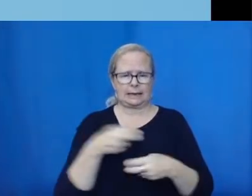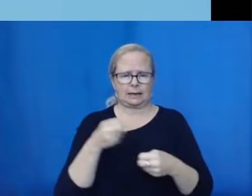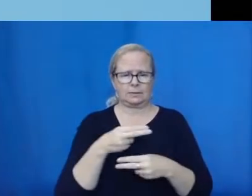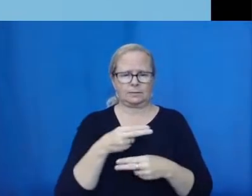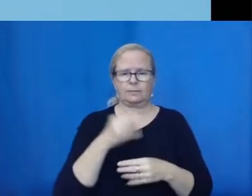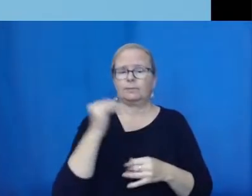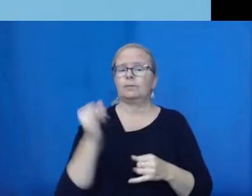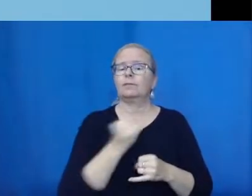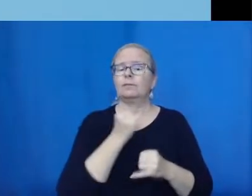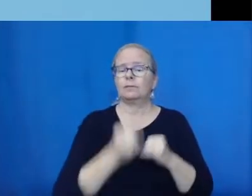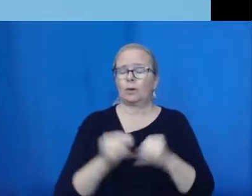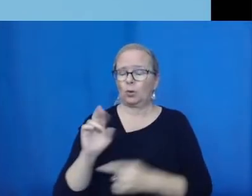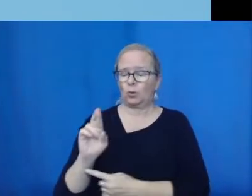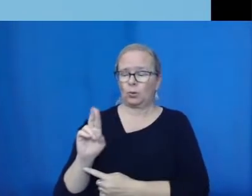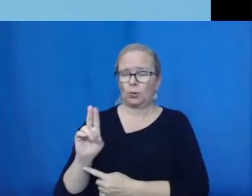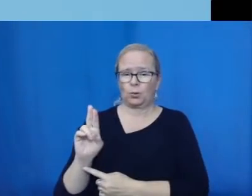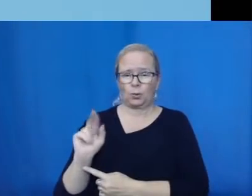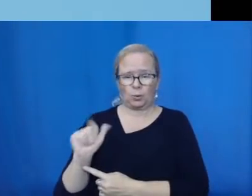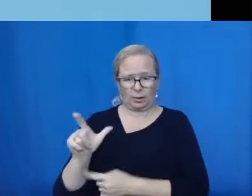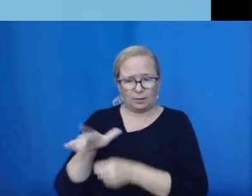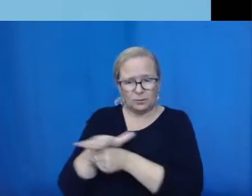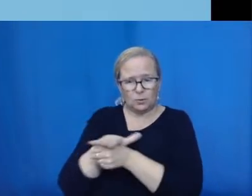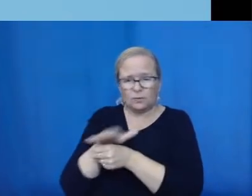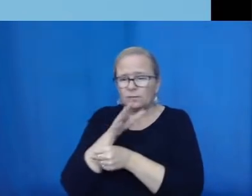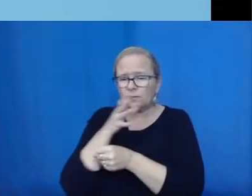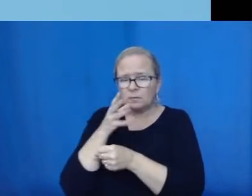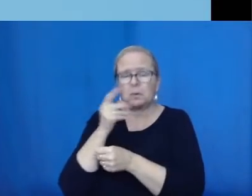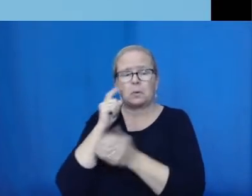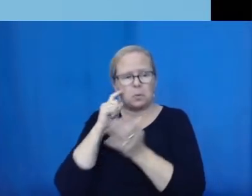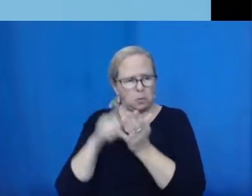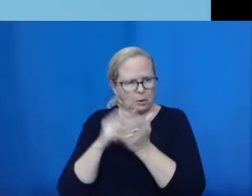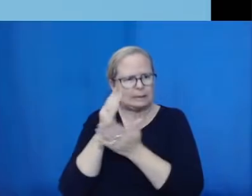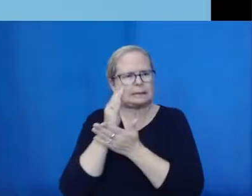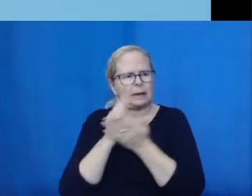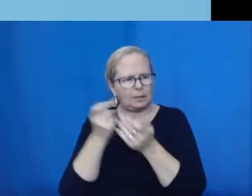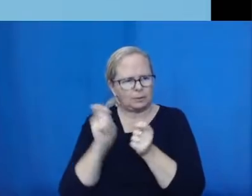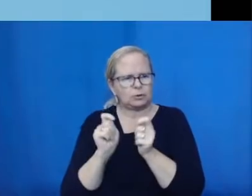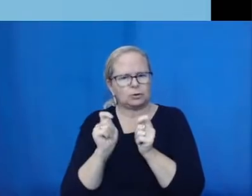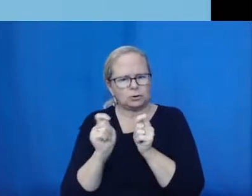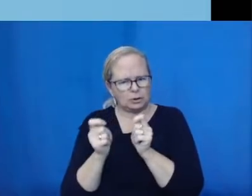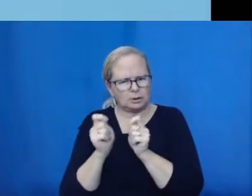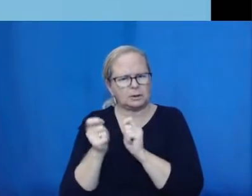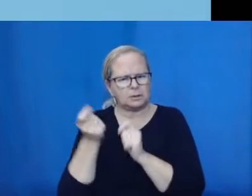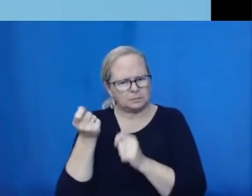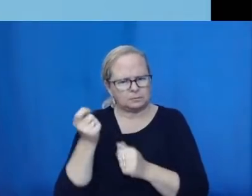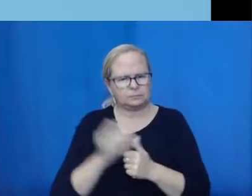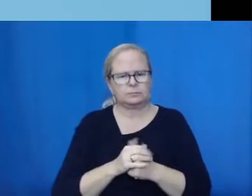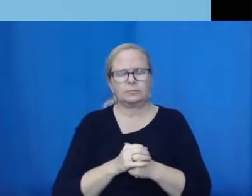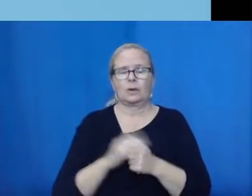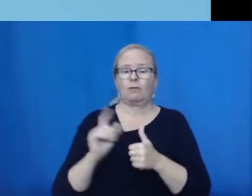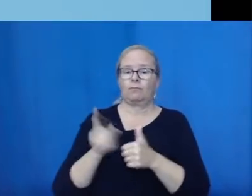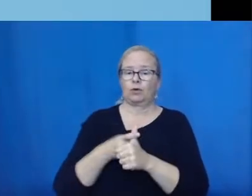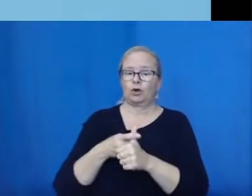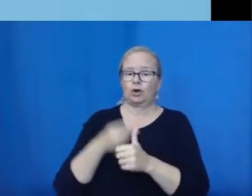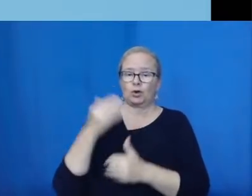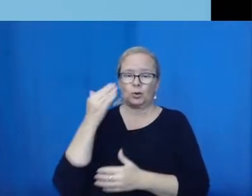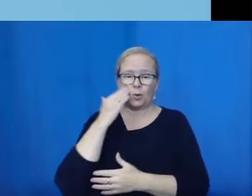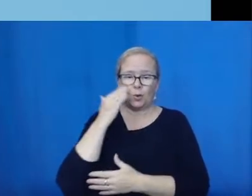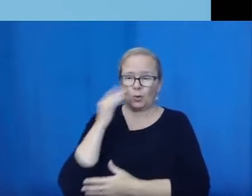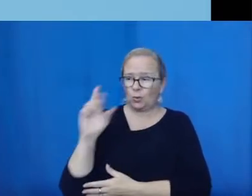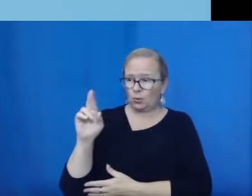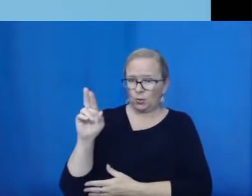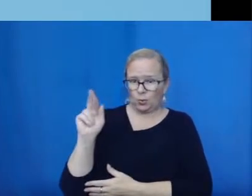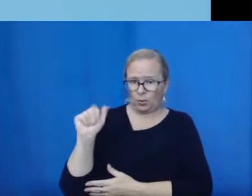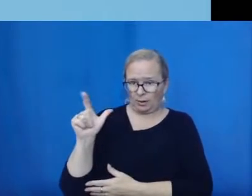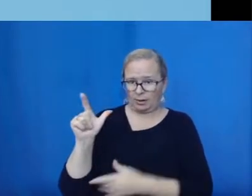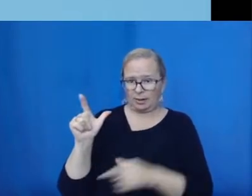an urban drop, but they are actually dropping across the board. The left graph is the percent positivity, which is curling down for